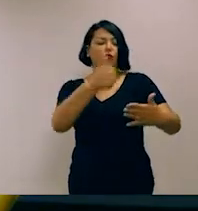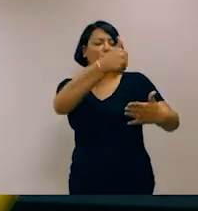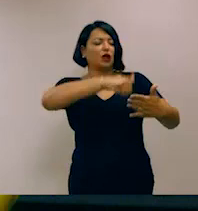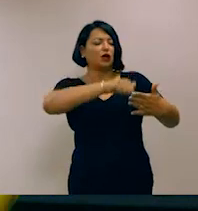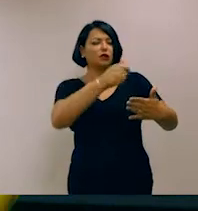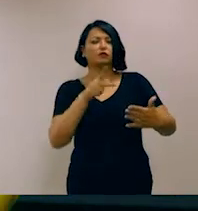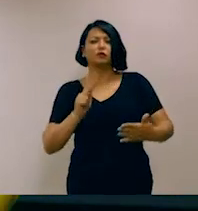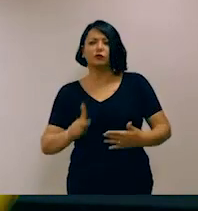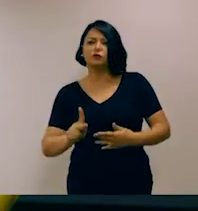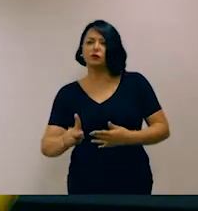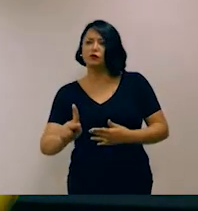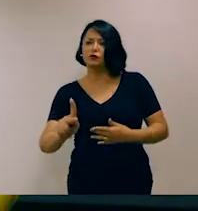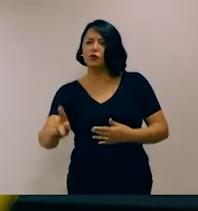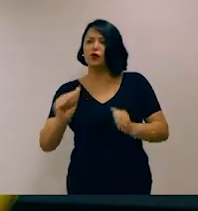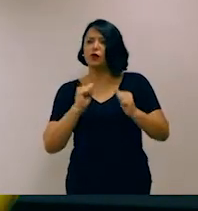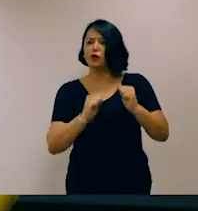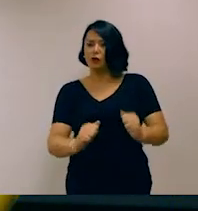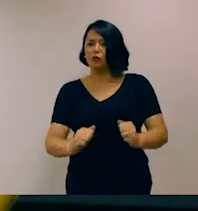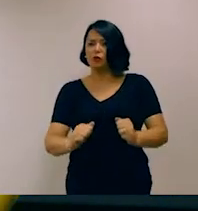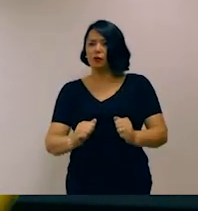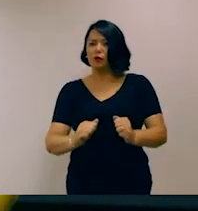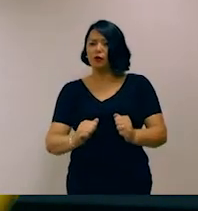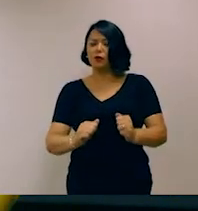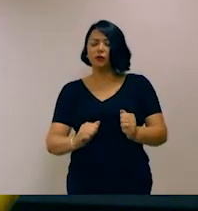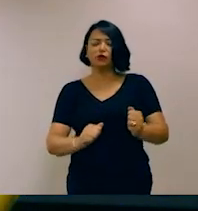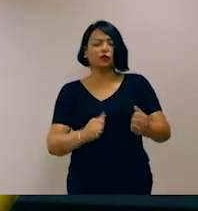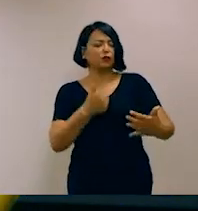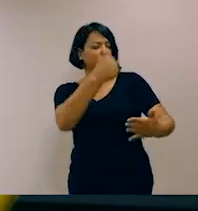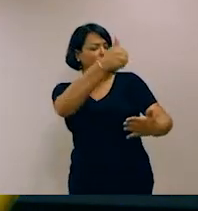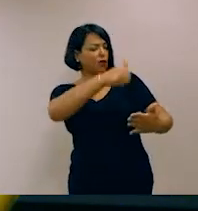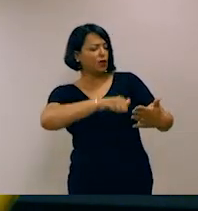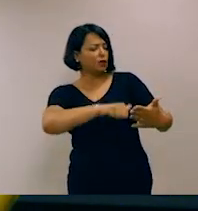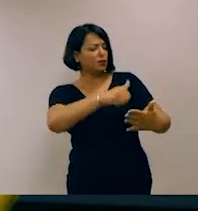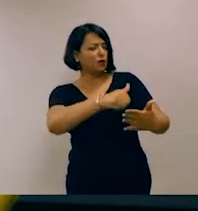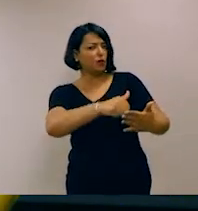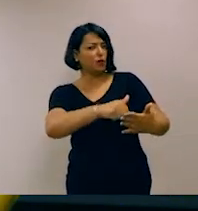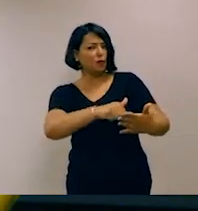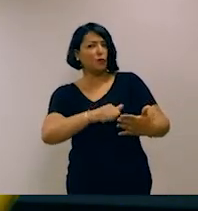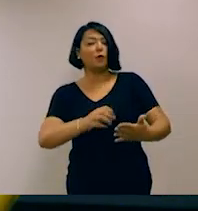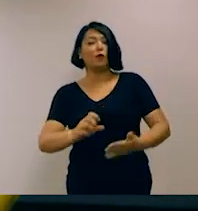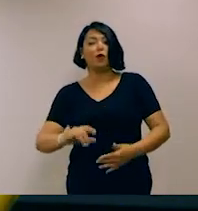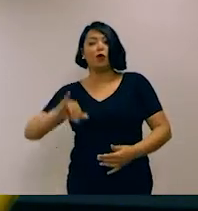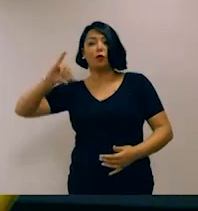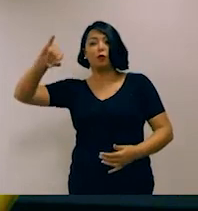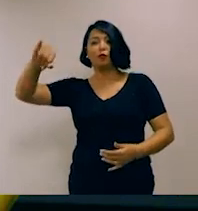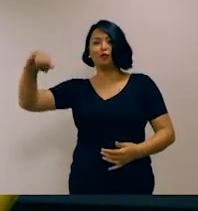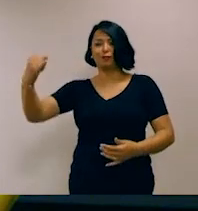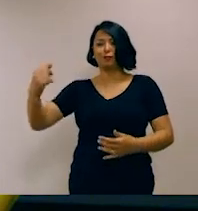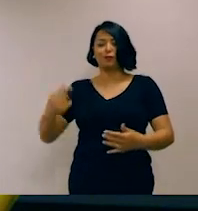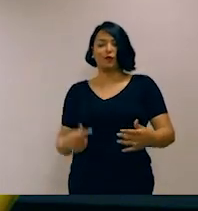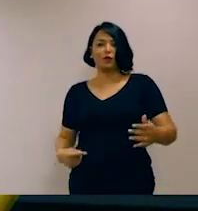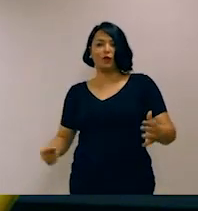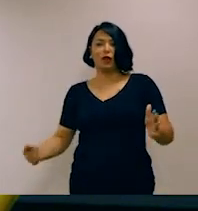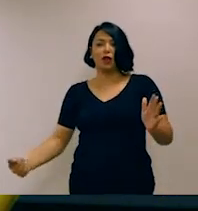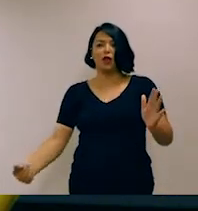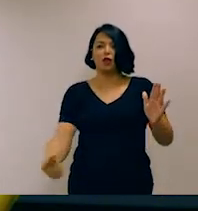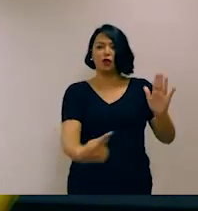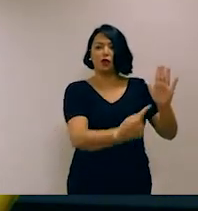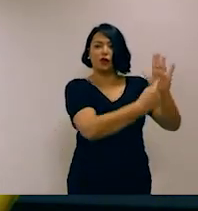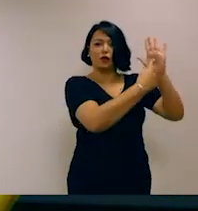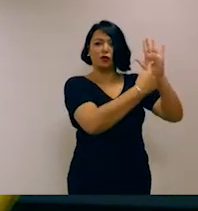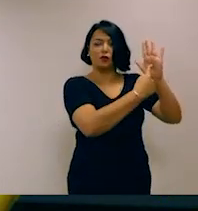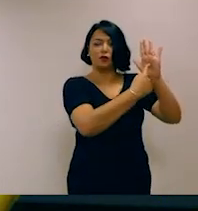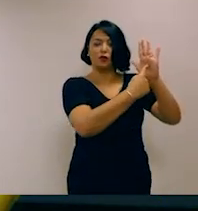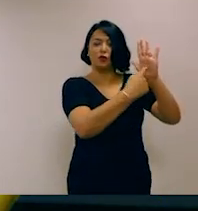a continuous monitoring tool that after this monitoring we could have the